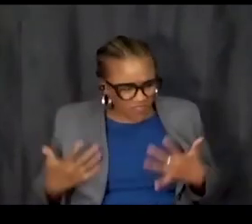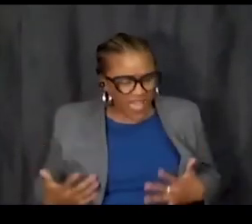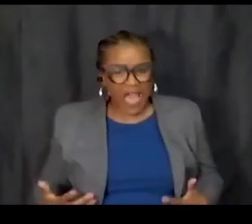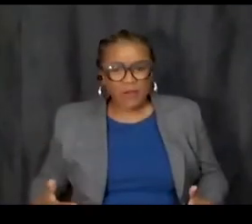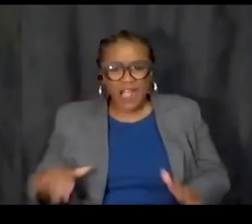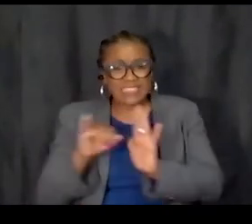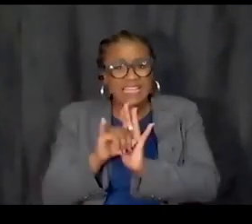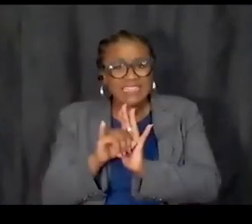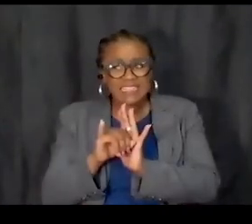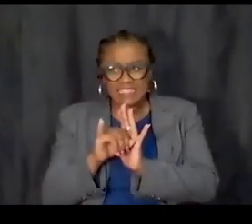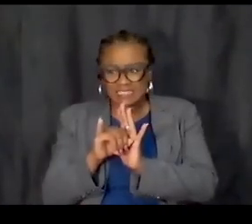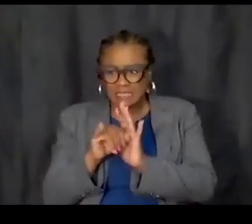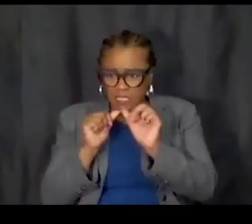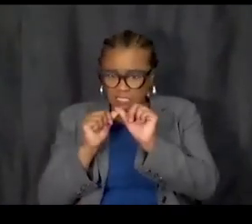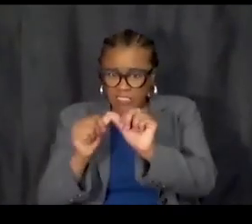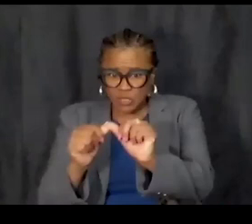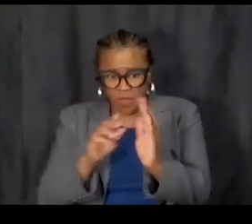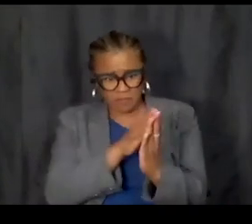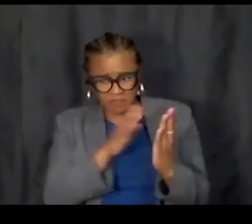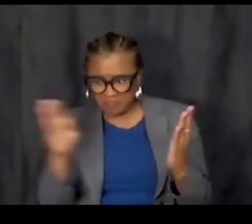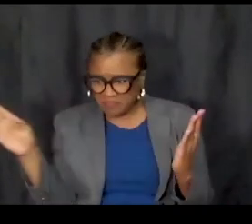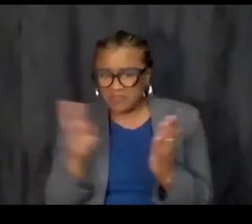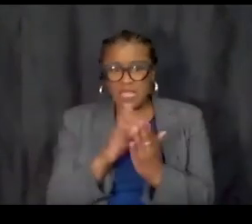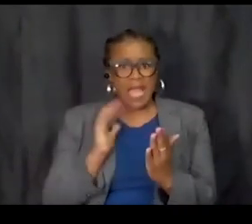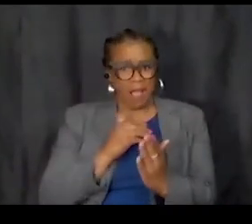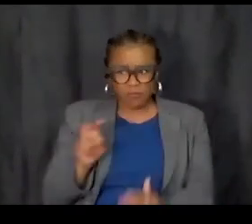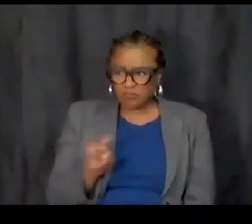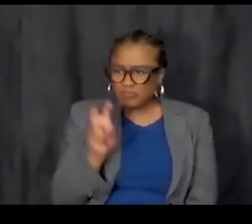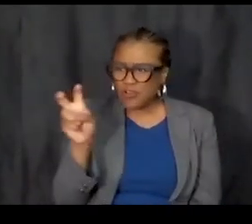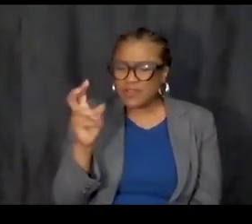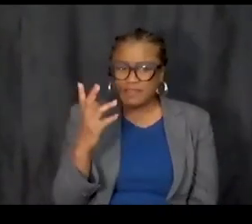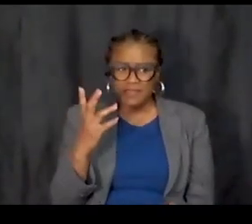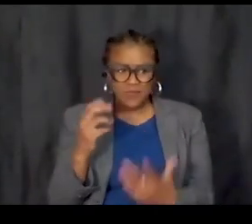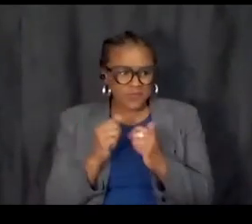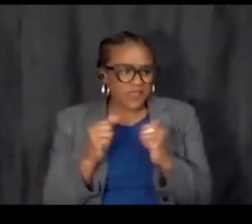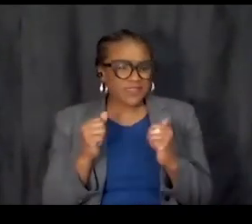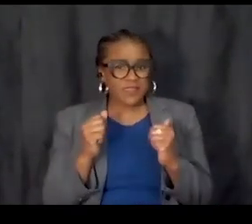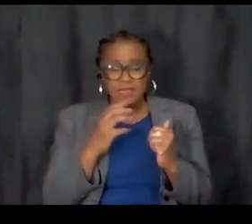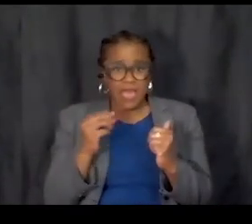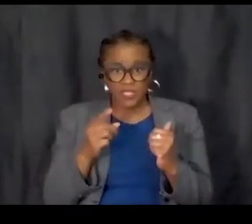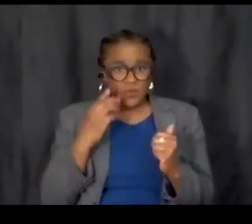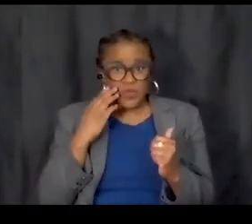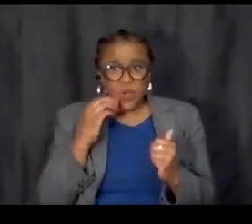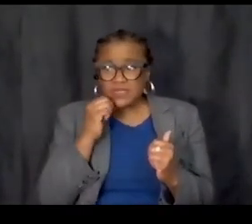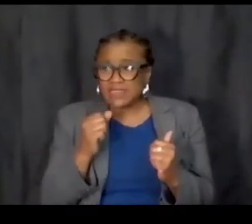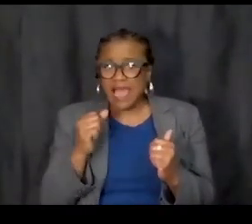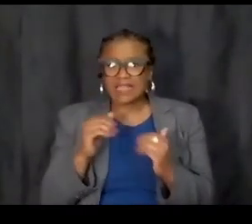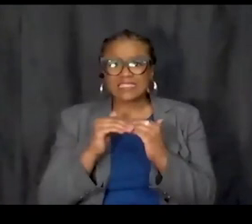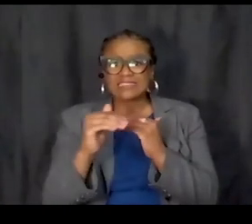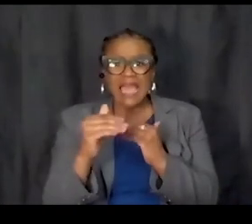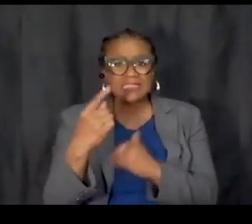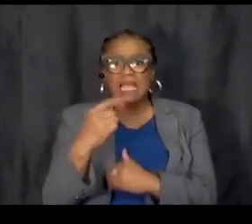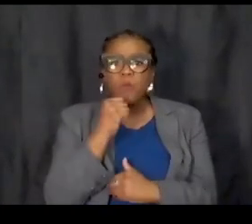continuum, and we're journeying through with them, and you know, it's not a static thing, it's not one thing.